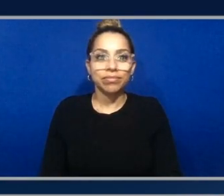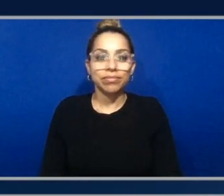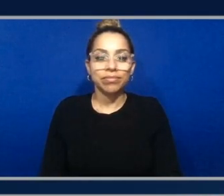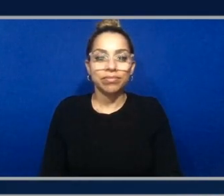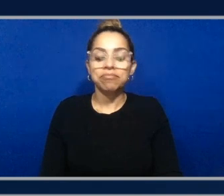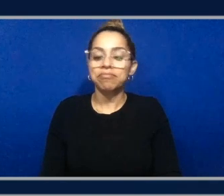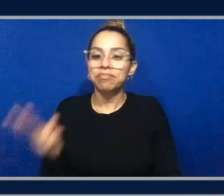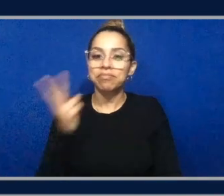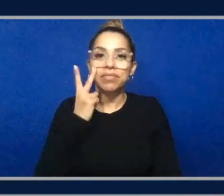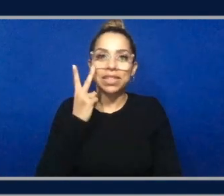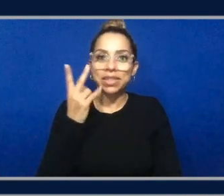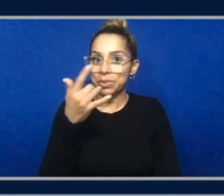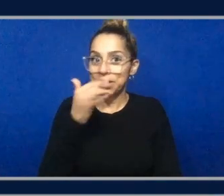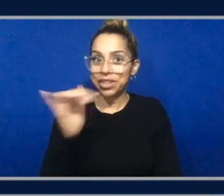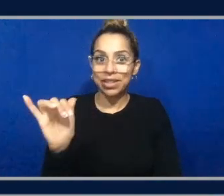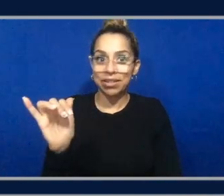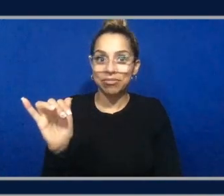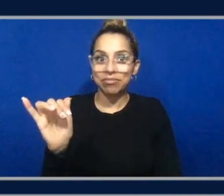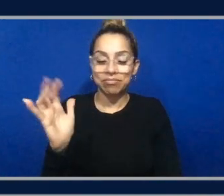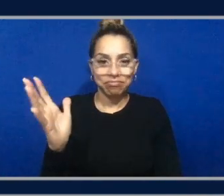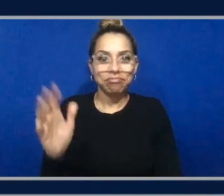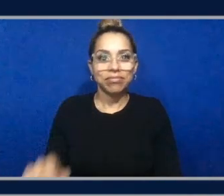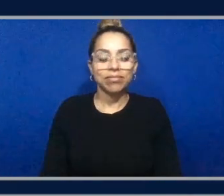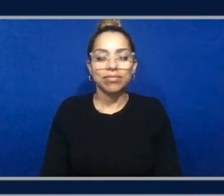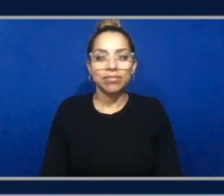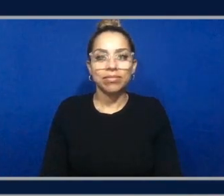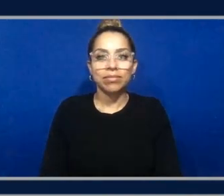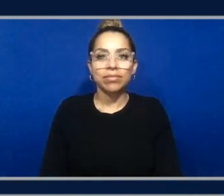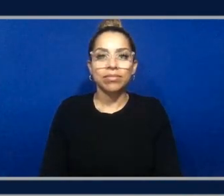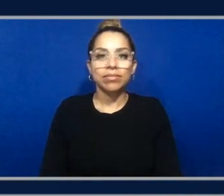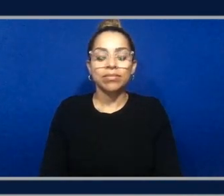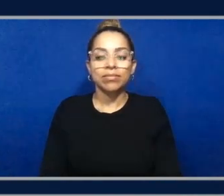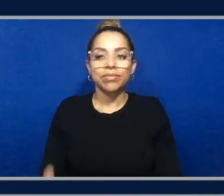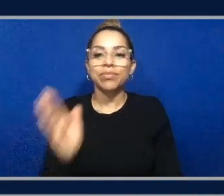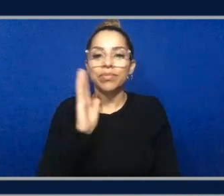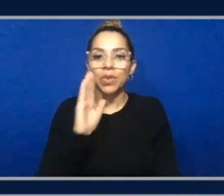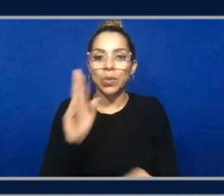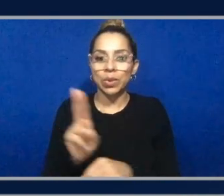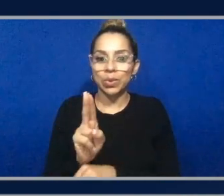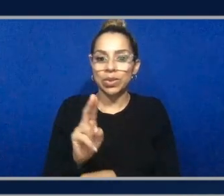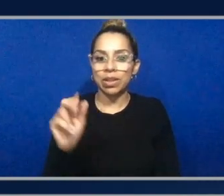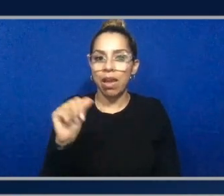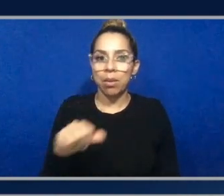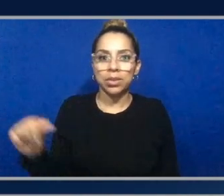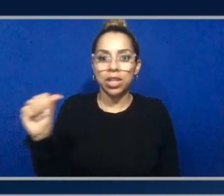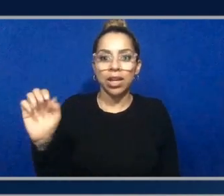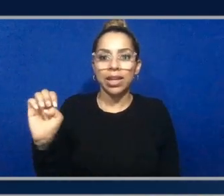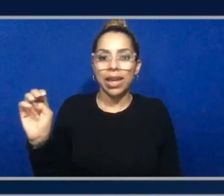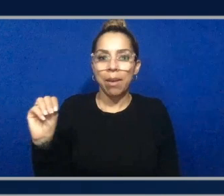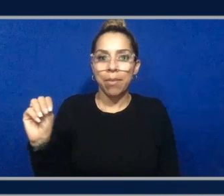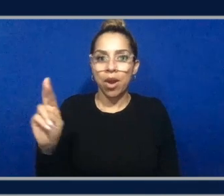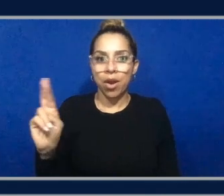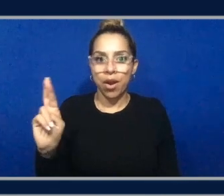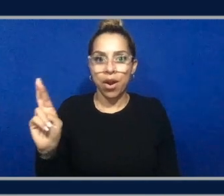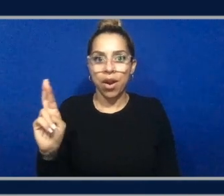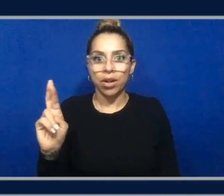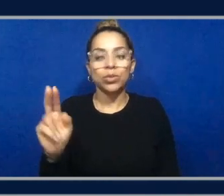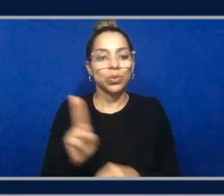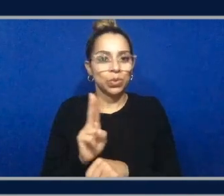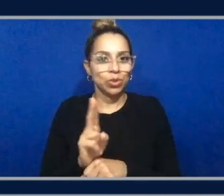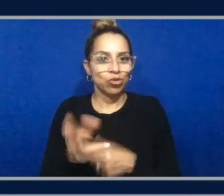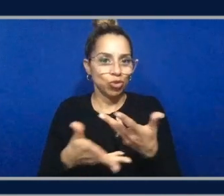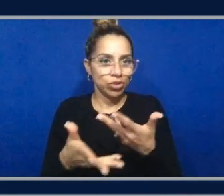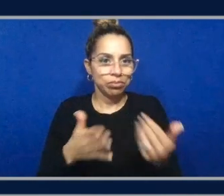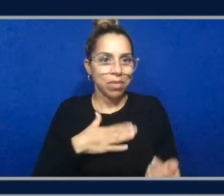how it looks like. Yeah. So what I'll be doing here is I'll be using Amazon EMR in order to interact with my table. Perfect. I've